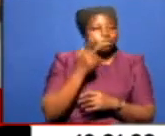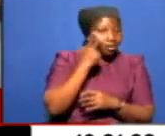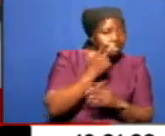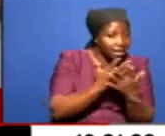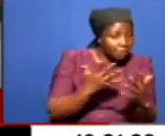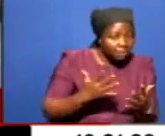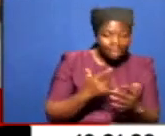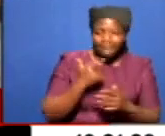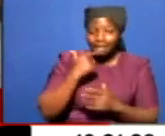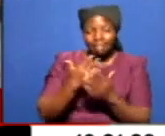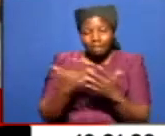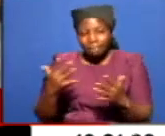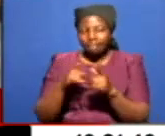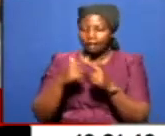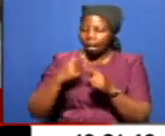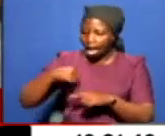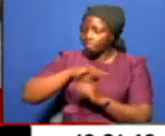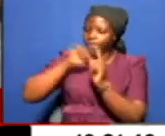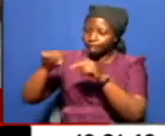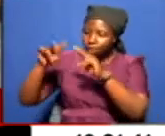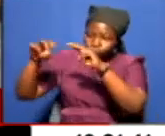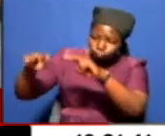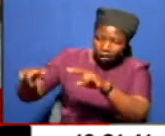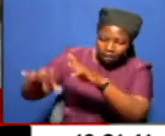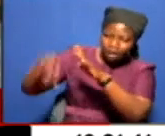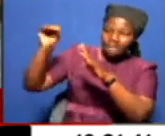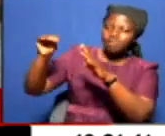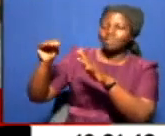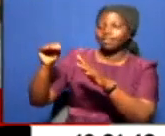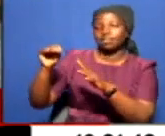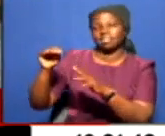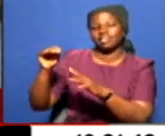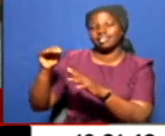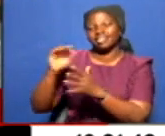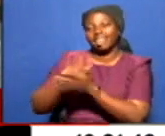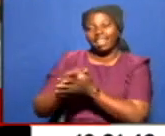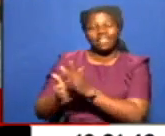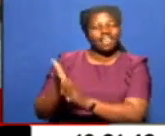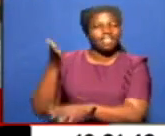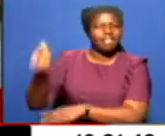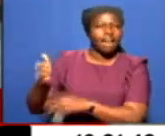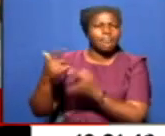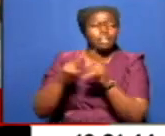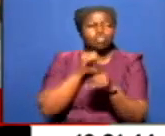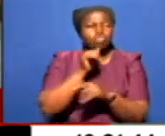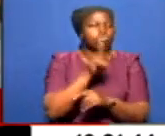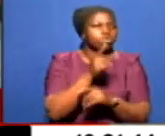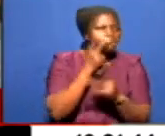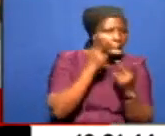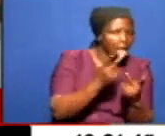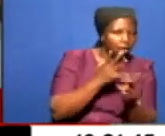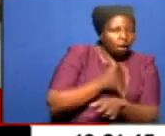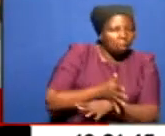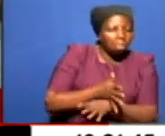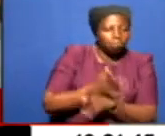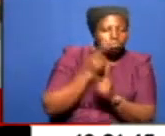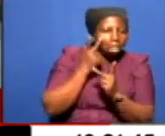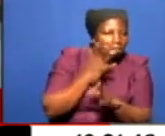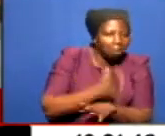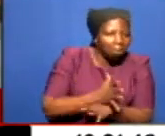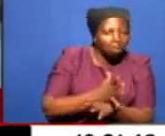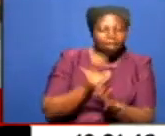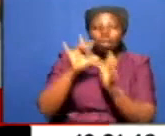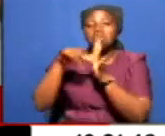investigate and find out that there was nothing. Mm-hmm. Other than you seeing something and not saying something, yes. and then later something happens and you start saying,